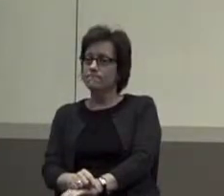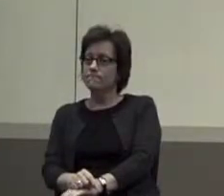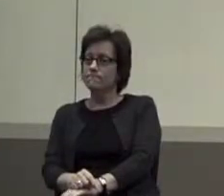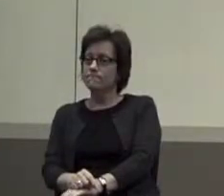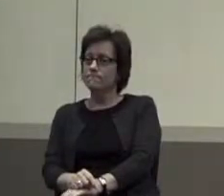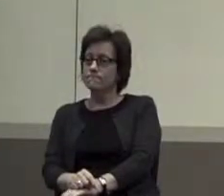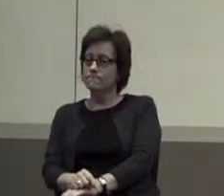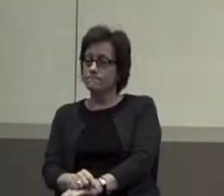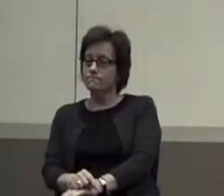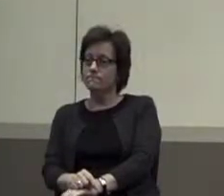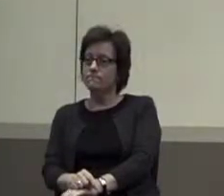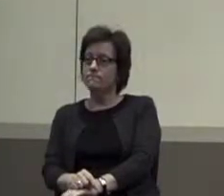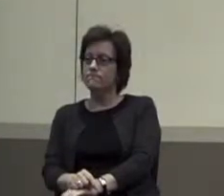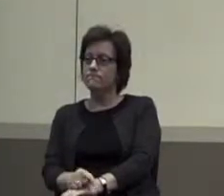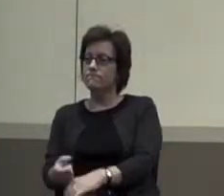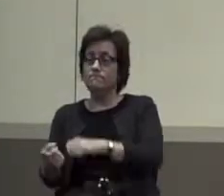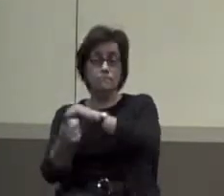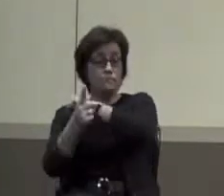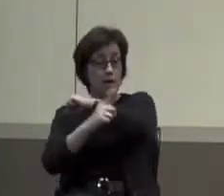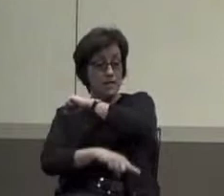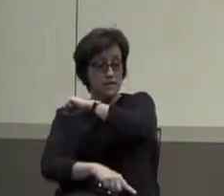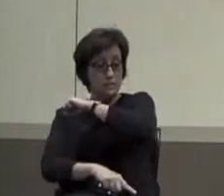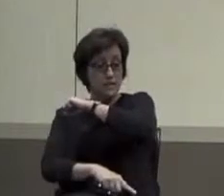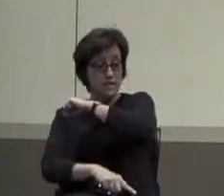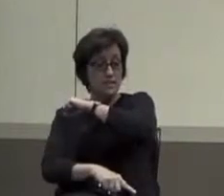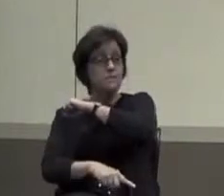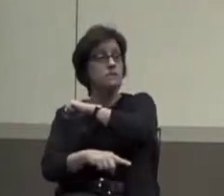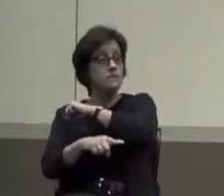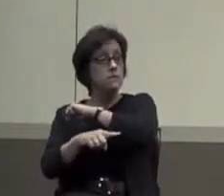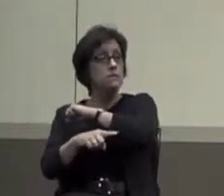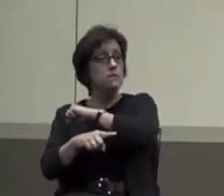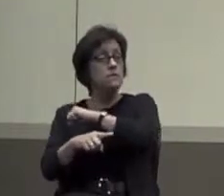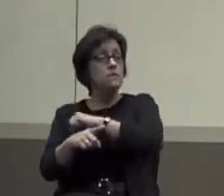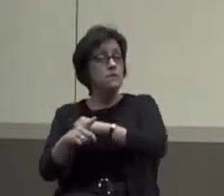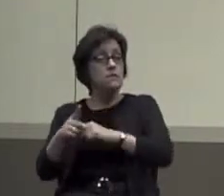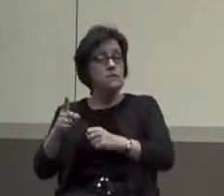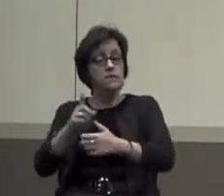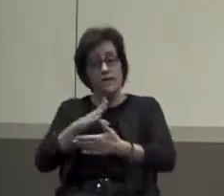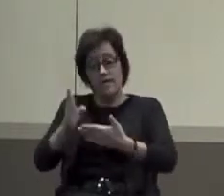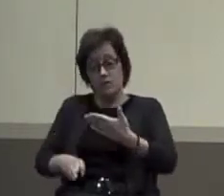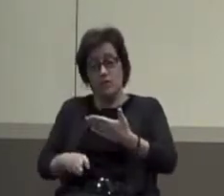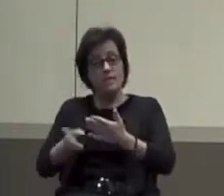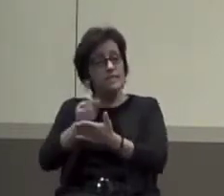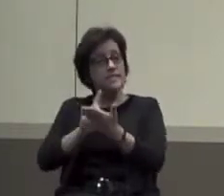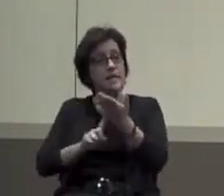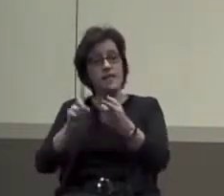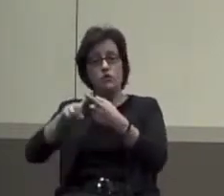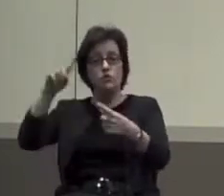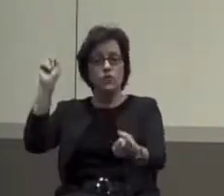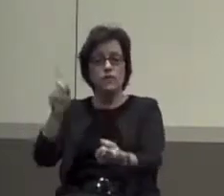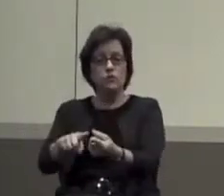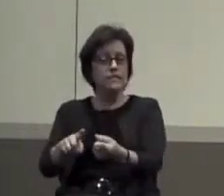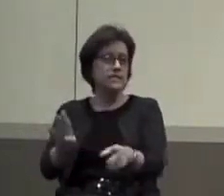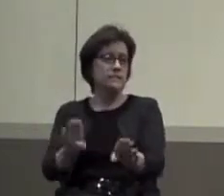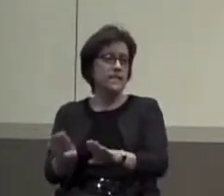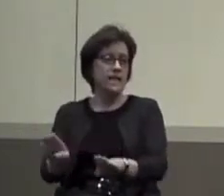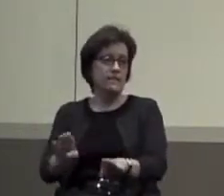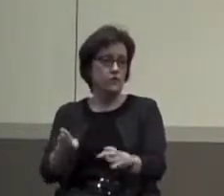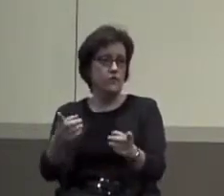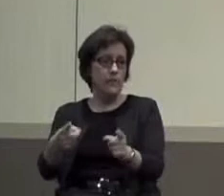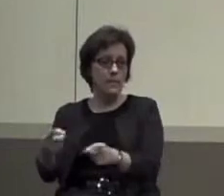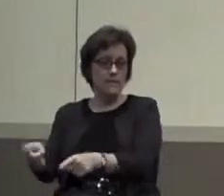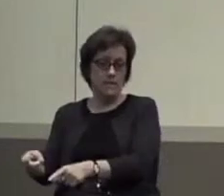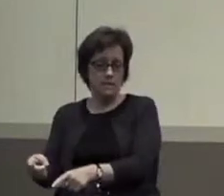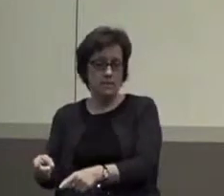Punishment is a consequence that is designed to decrease a behavior's occurrence. So it's still